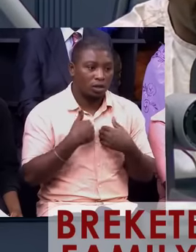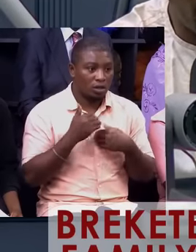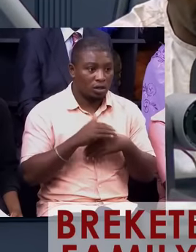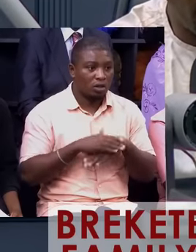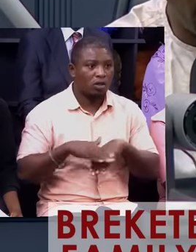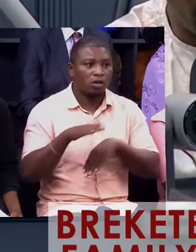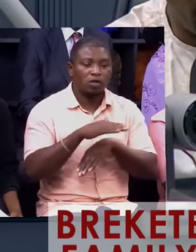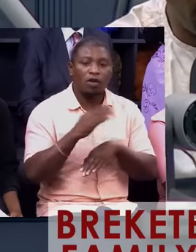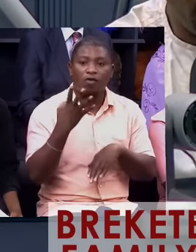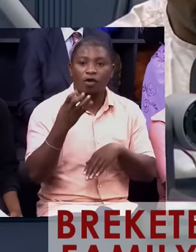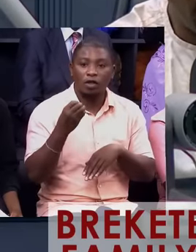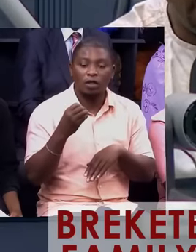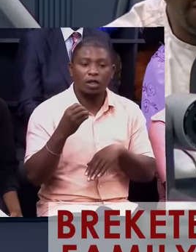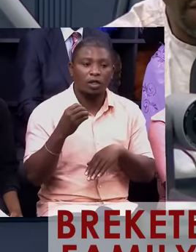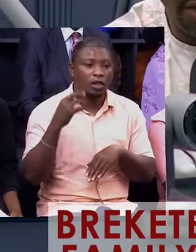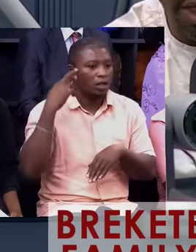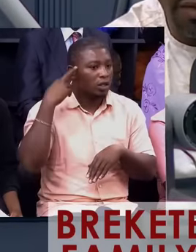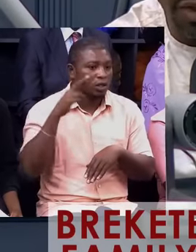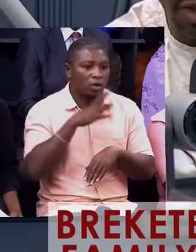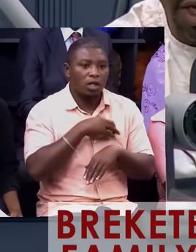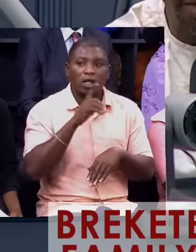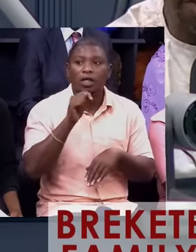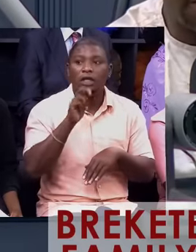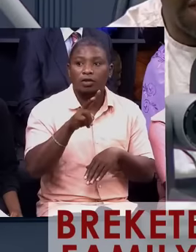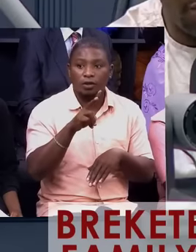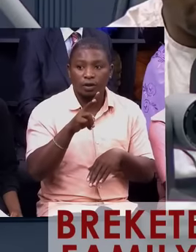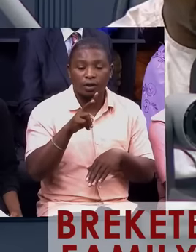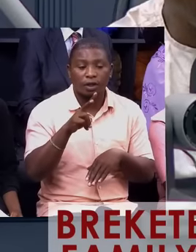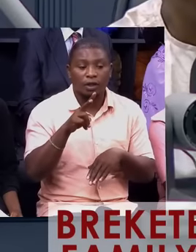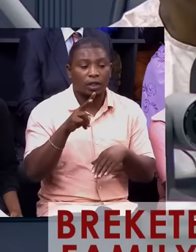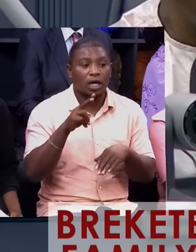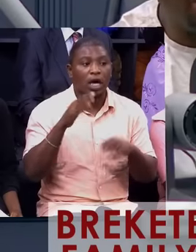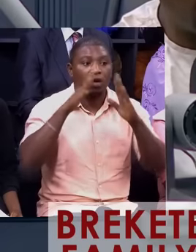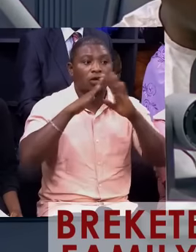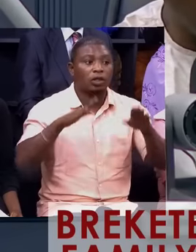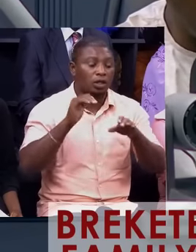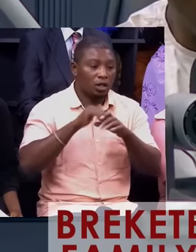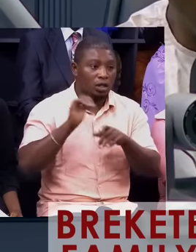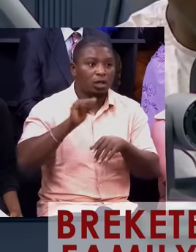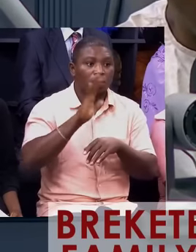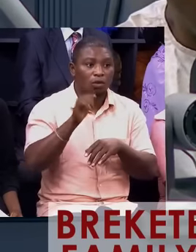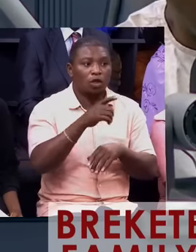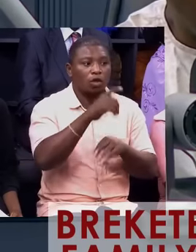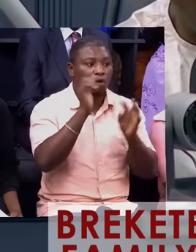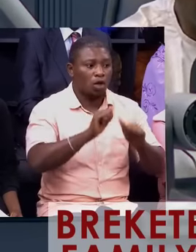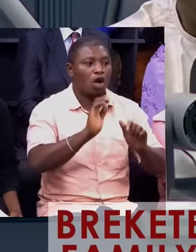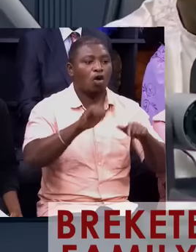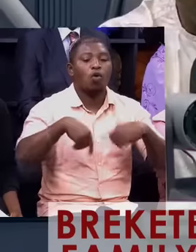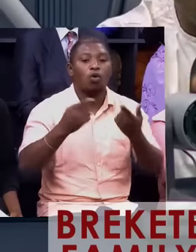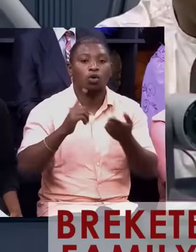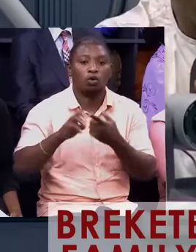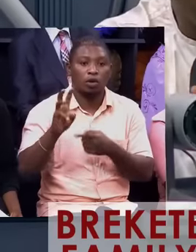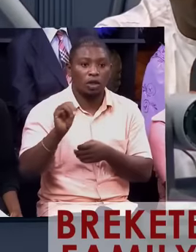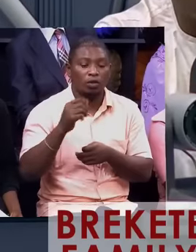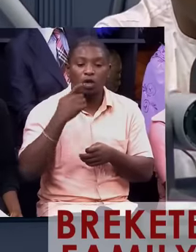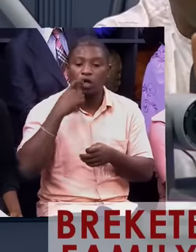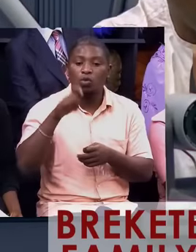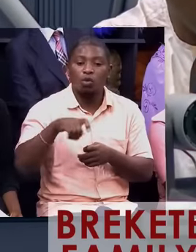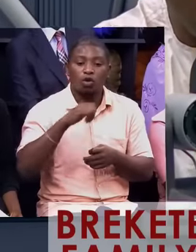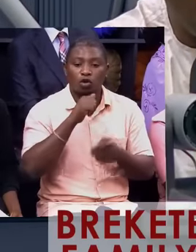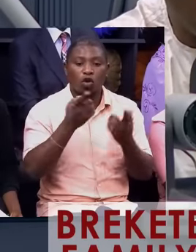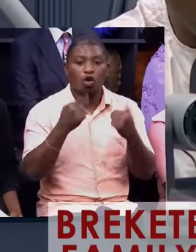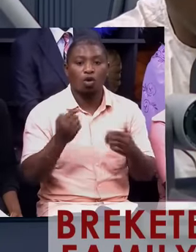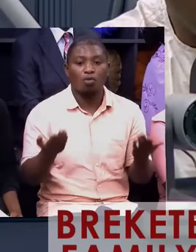radio and TV uh television houses in Abuja you can go to them yes you you you must not